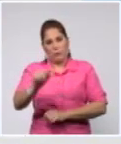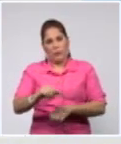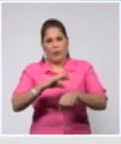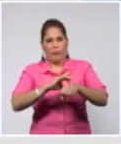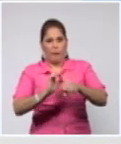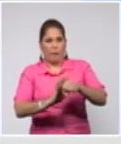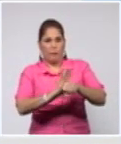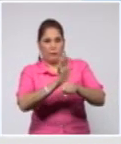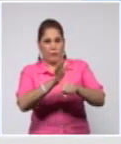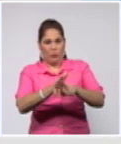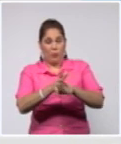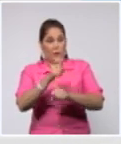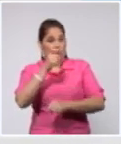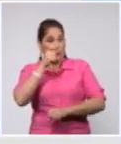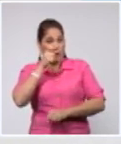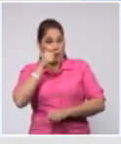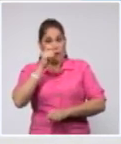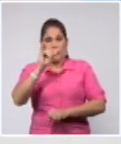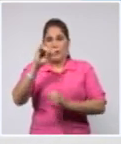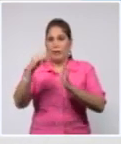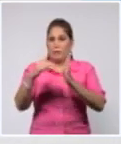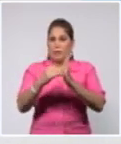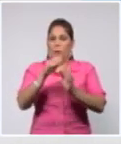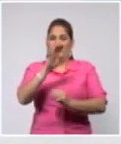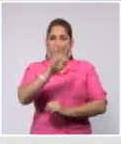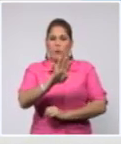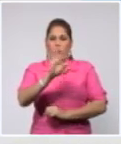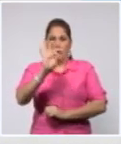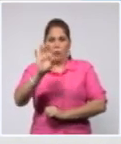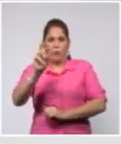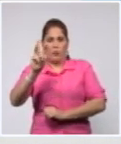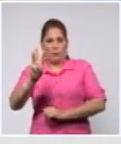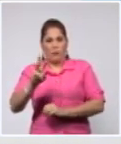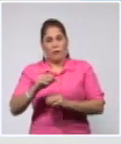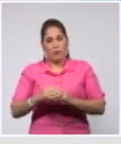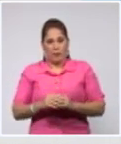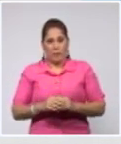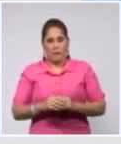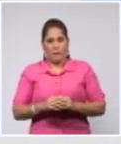8,404 people are hospitalized in Cuba.